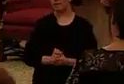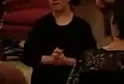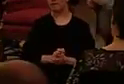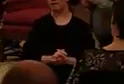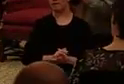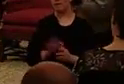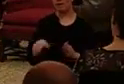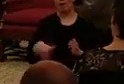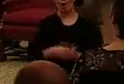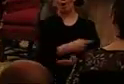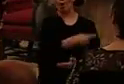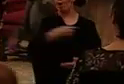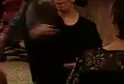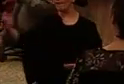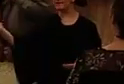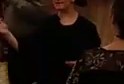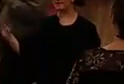Every one of us